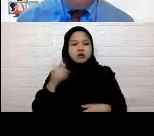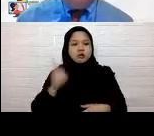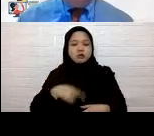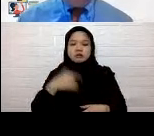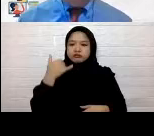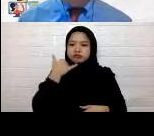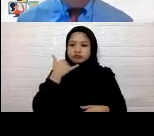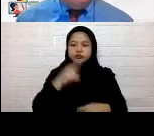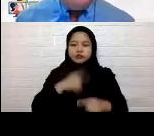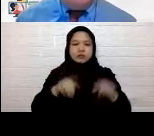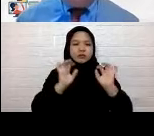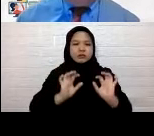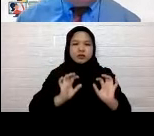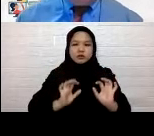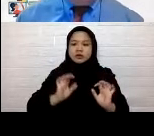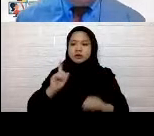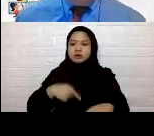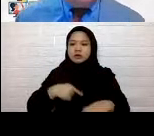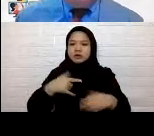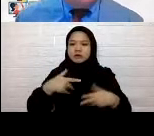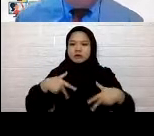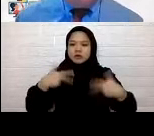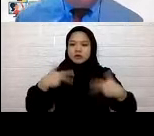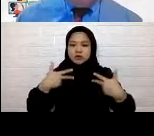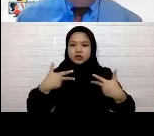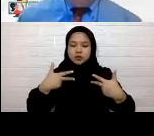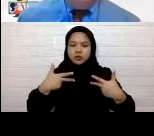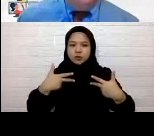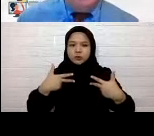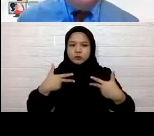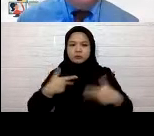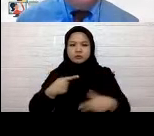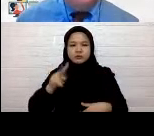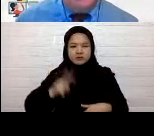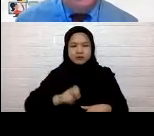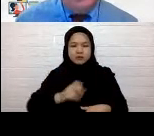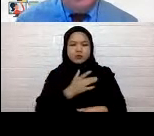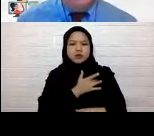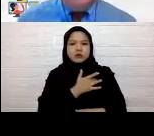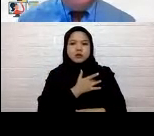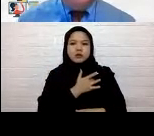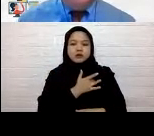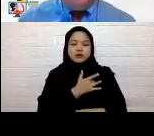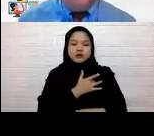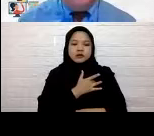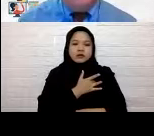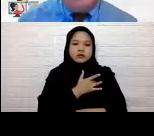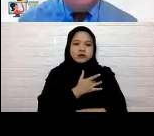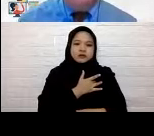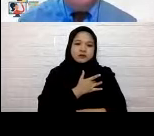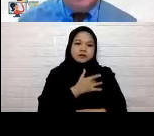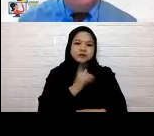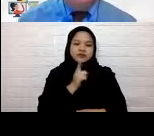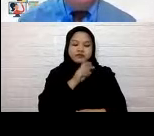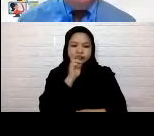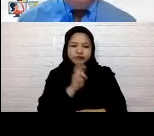video technology, and we must be very concerned about privacy. Who else is in the room when we speak